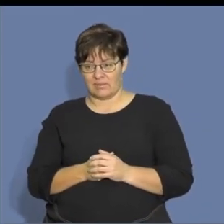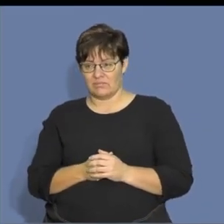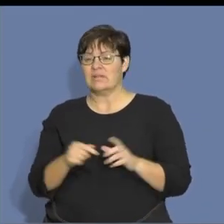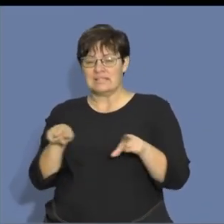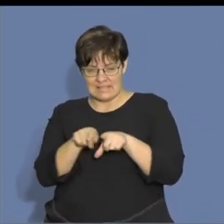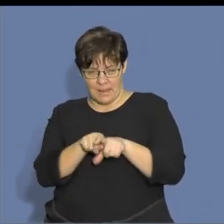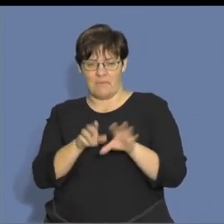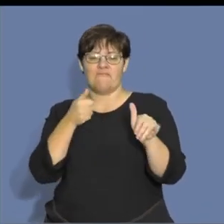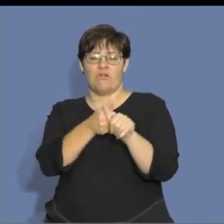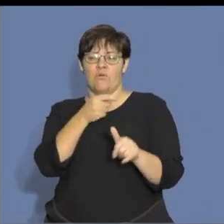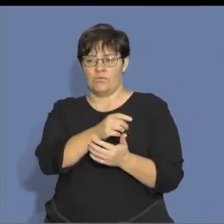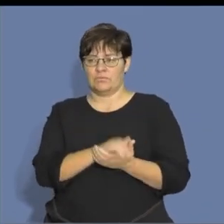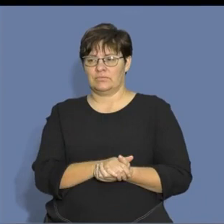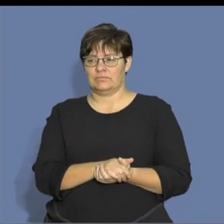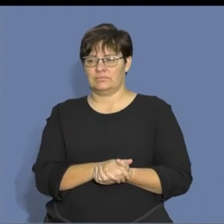we're going to do.